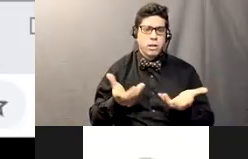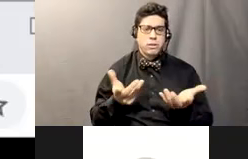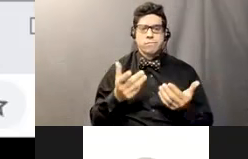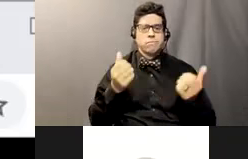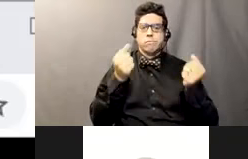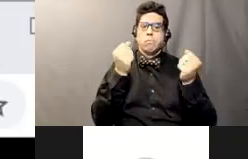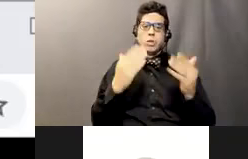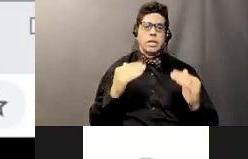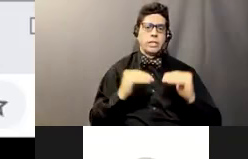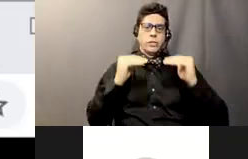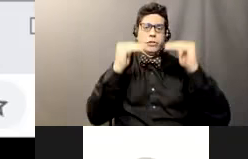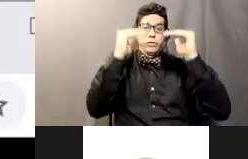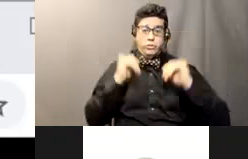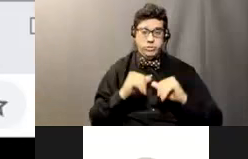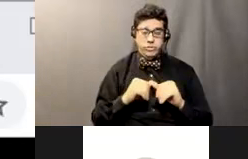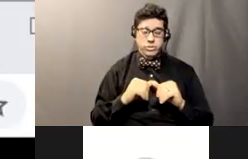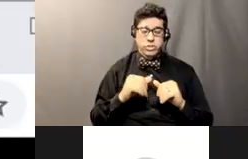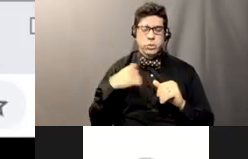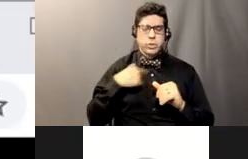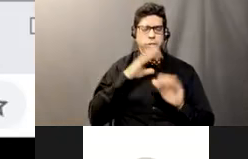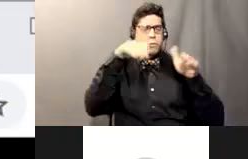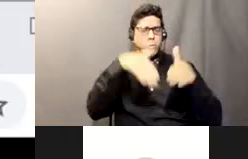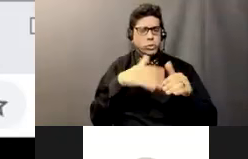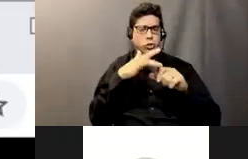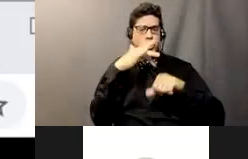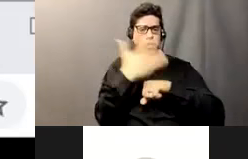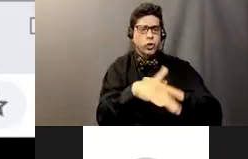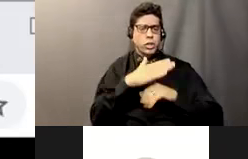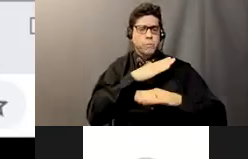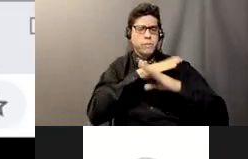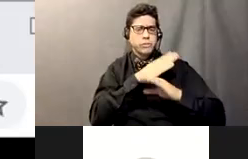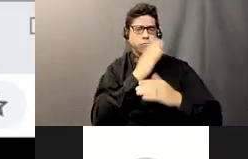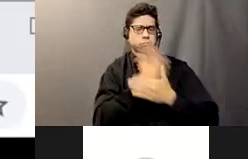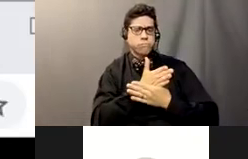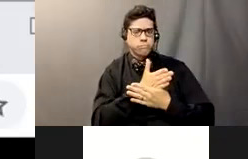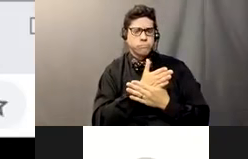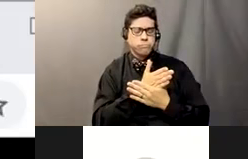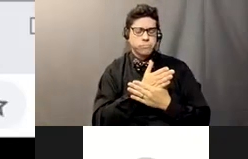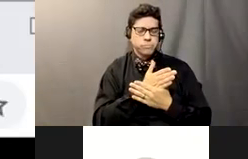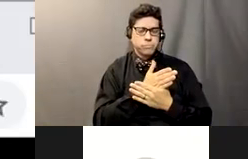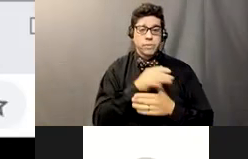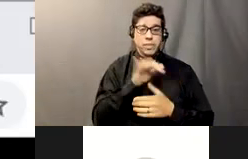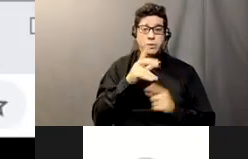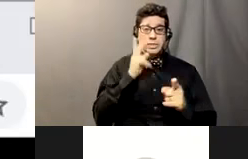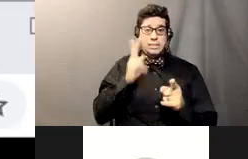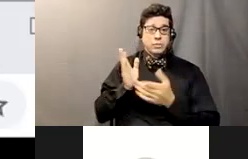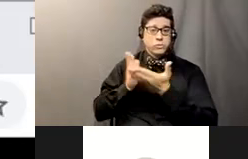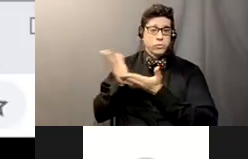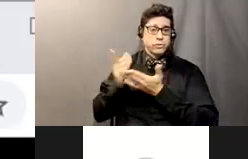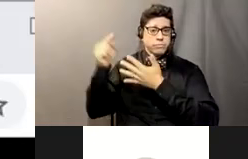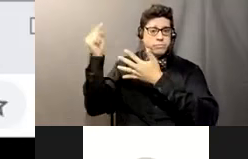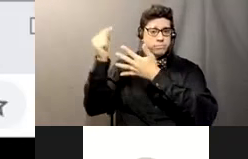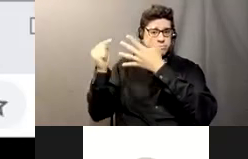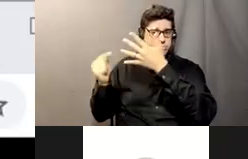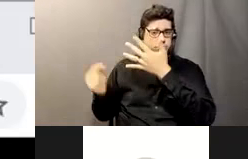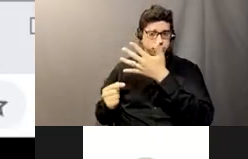focus on early intervention and prevention. So on the slide there, you'll kind of see how the services are broken down by those